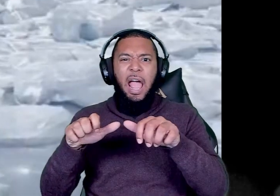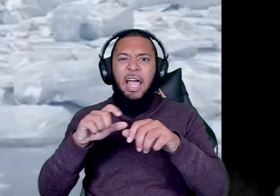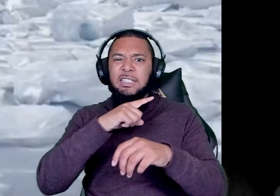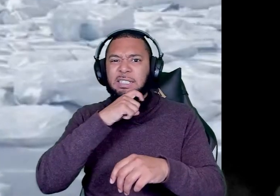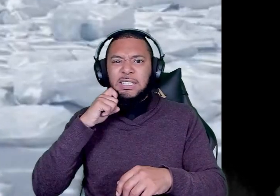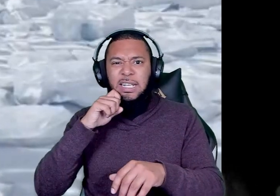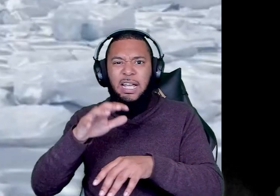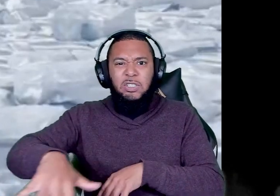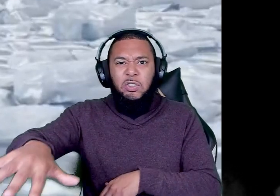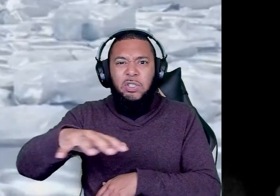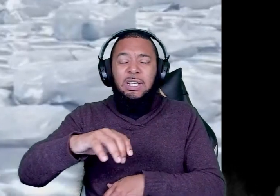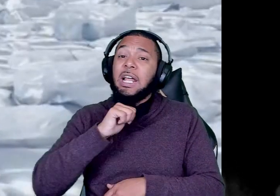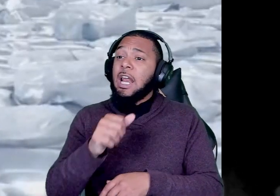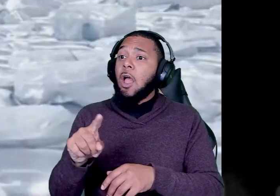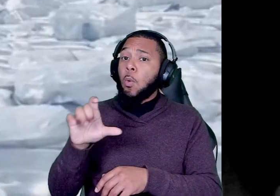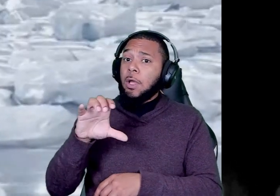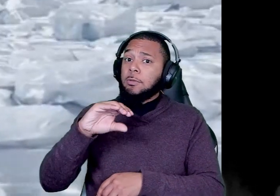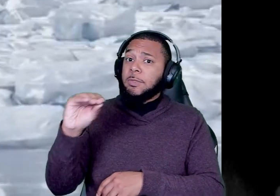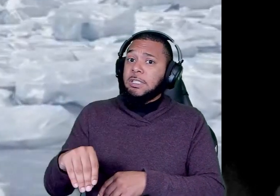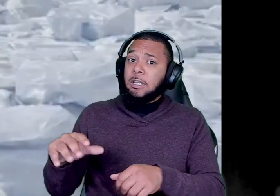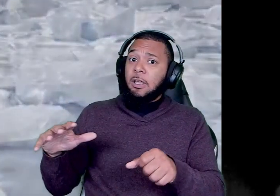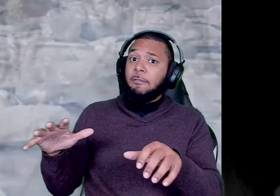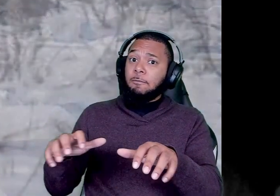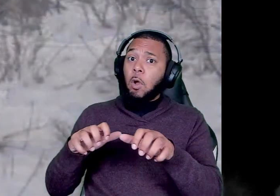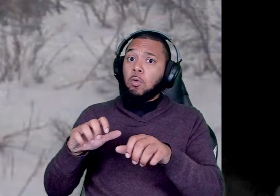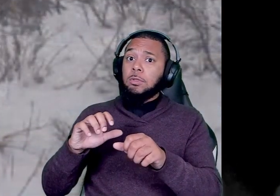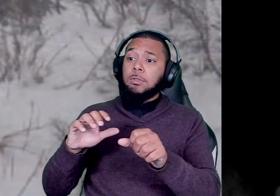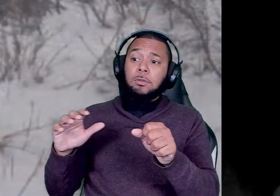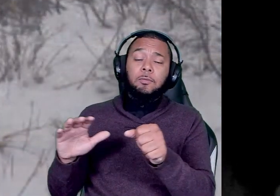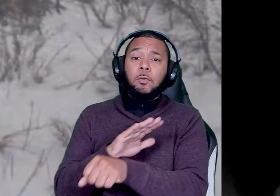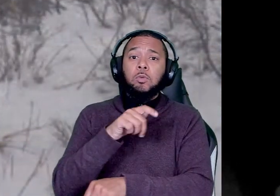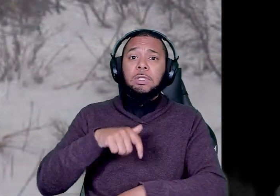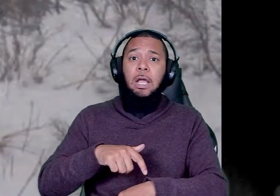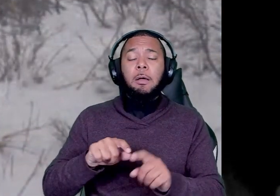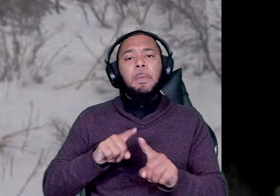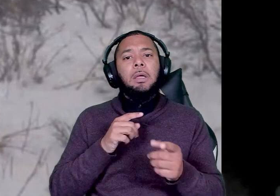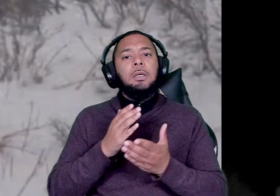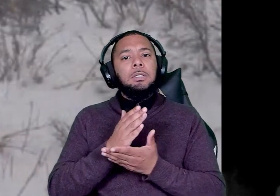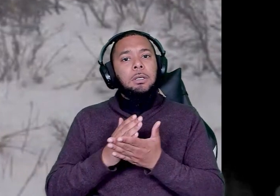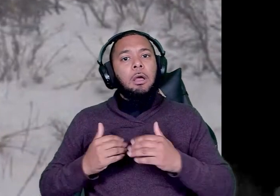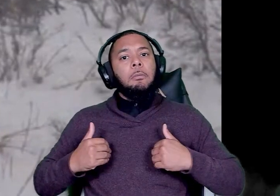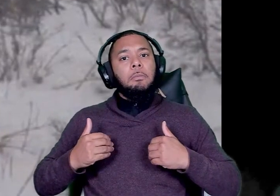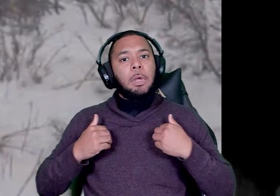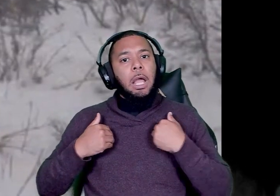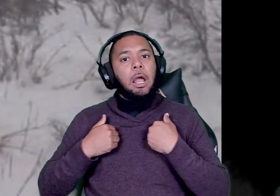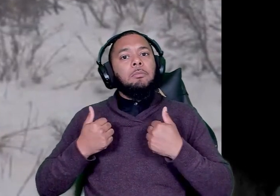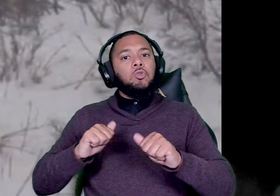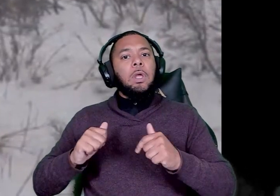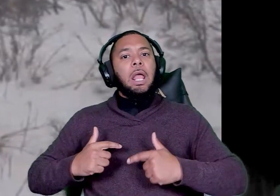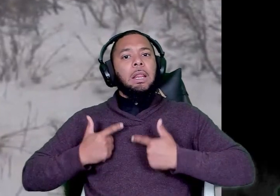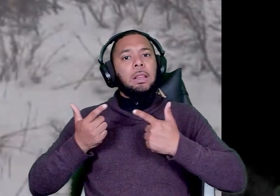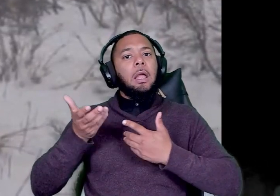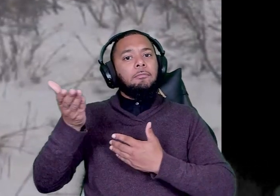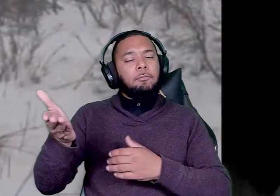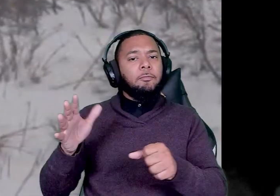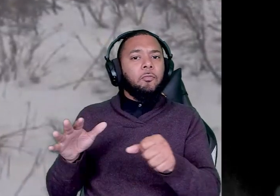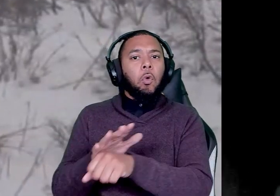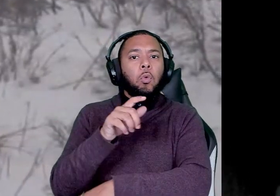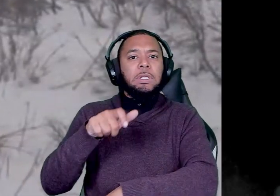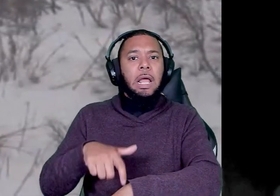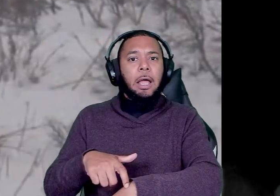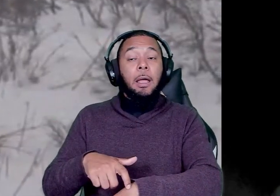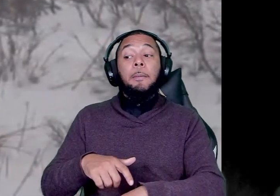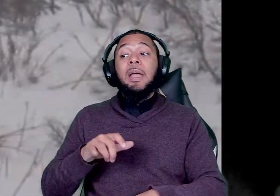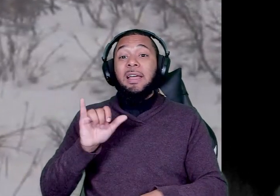totally frozen all the time. However, there are some plants and some animals that try to make it in the tundra. Those are typically very low to the